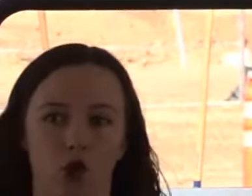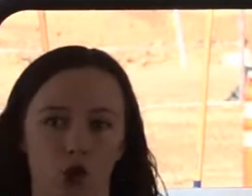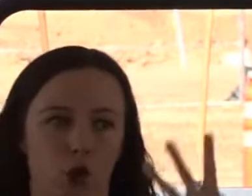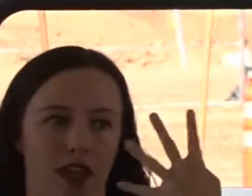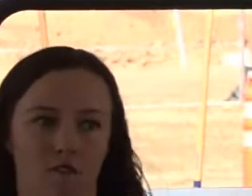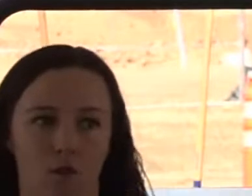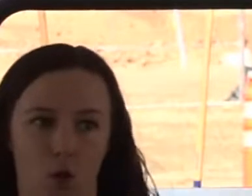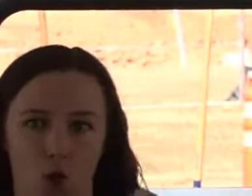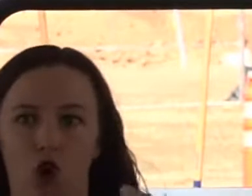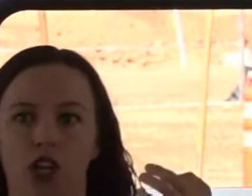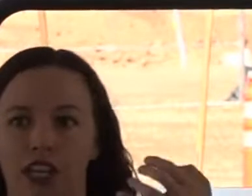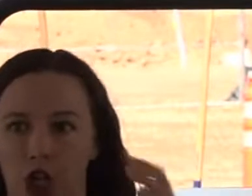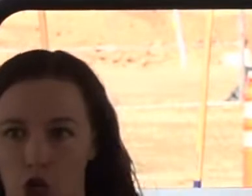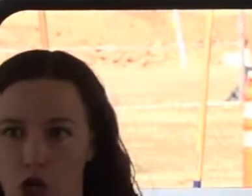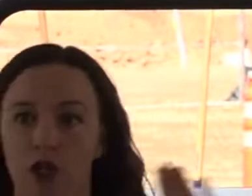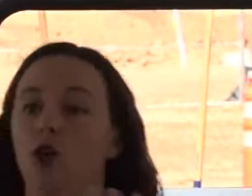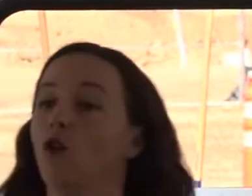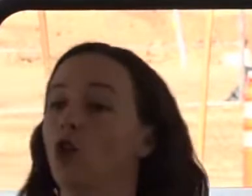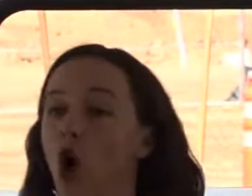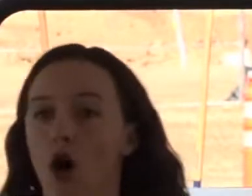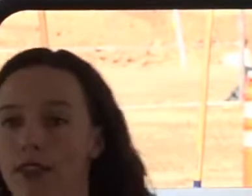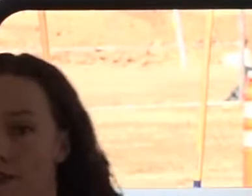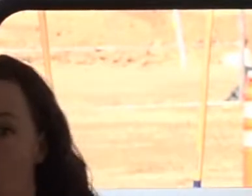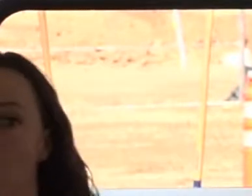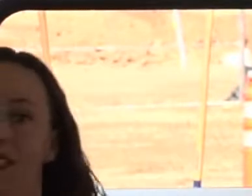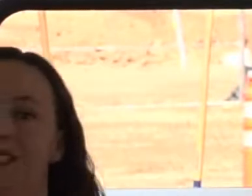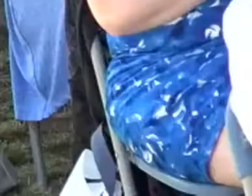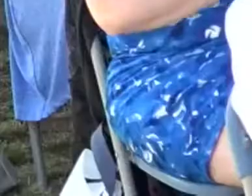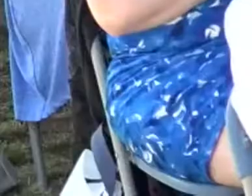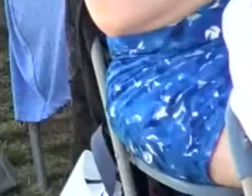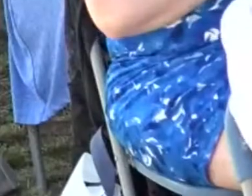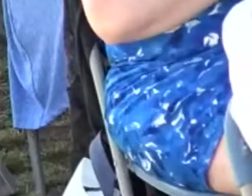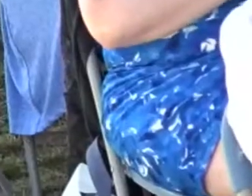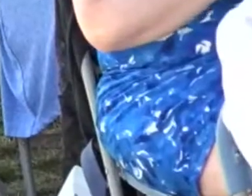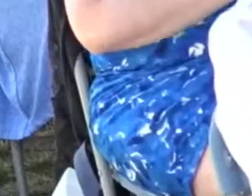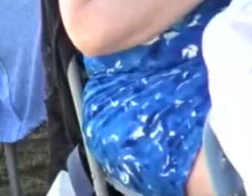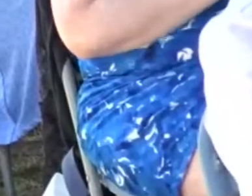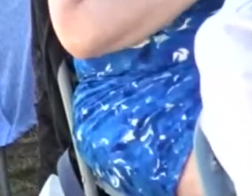So for all the faculty and staff, let's give them a round of applause.